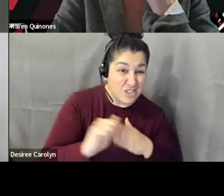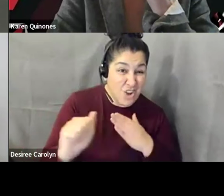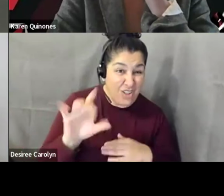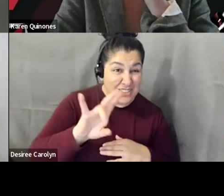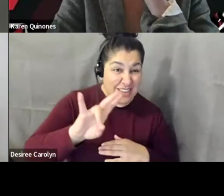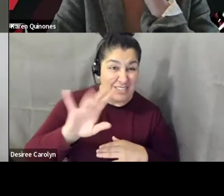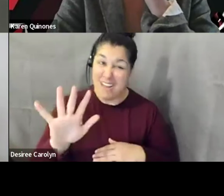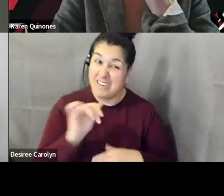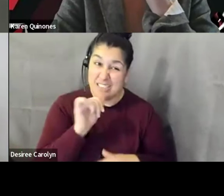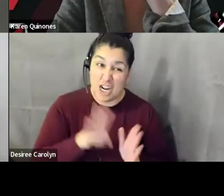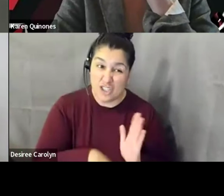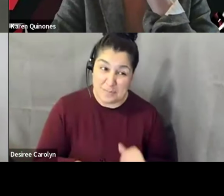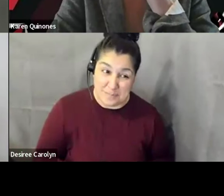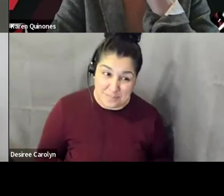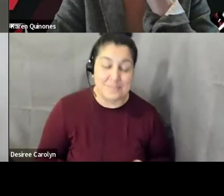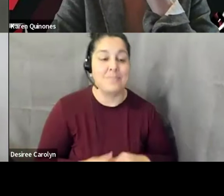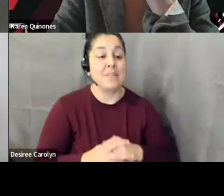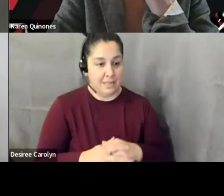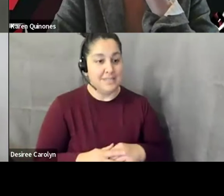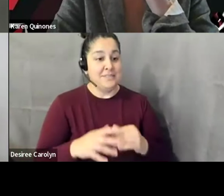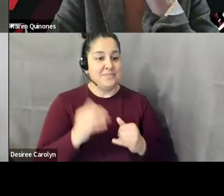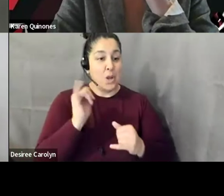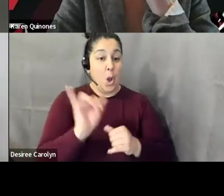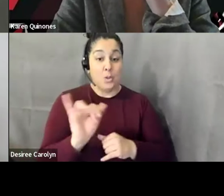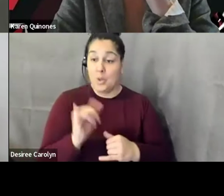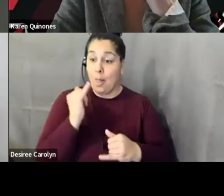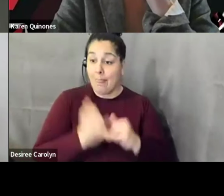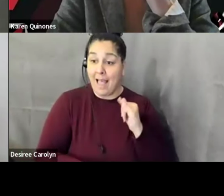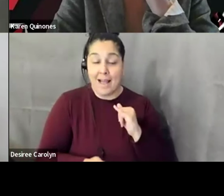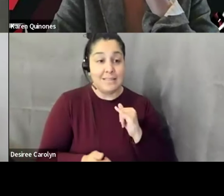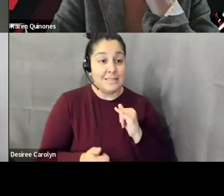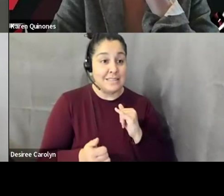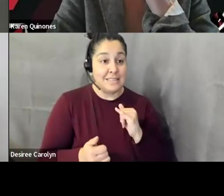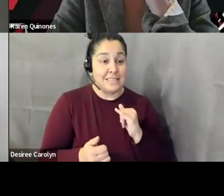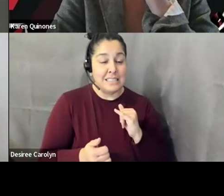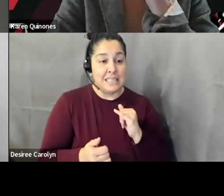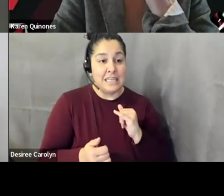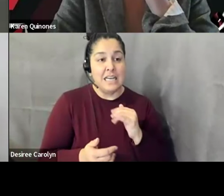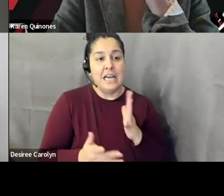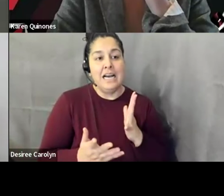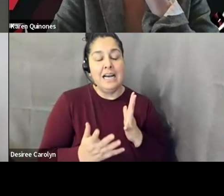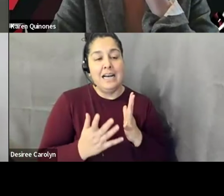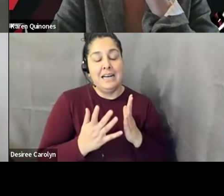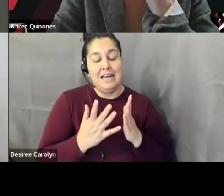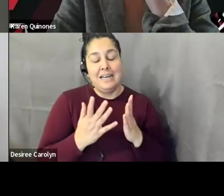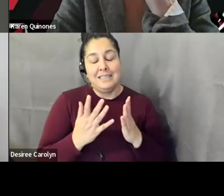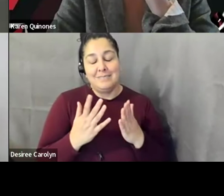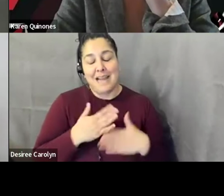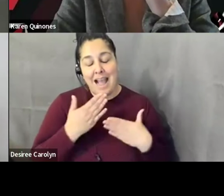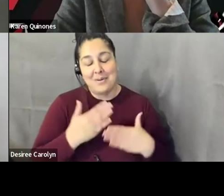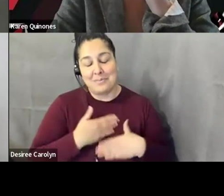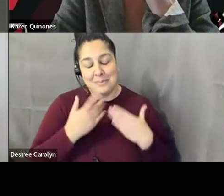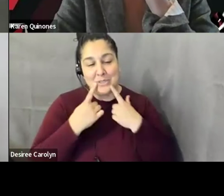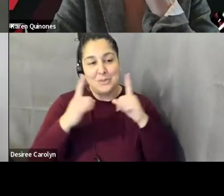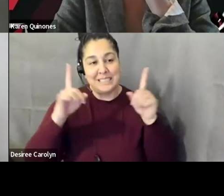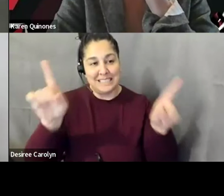I'll also want to say, last but not least, I'm really pleased to announce that Russ Micheloff,